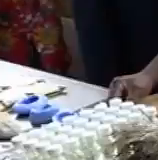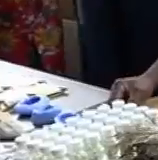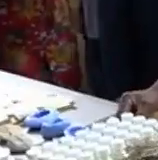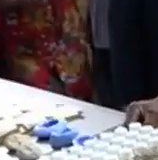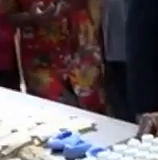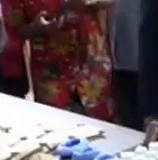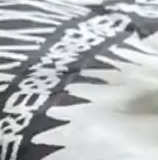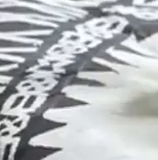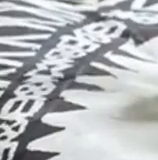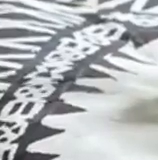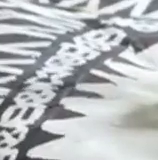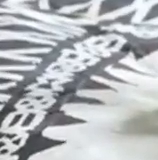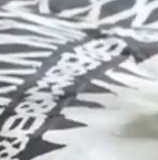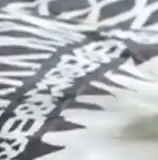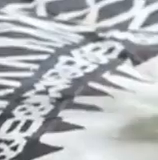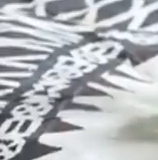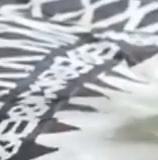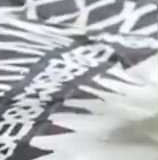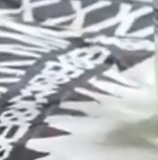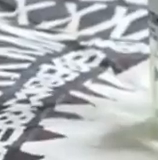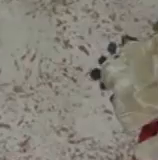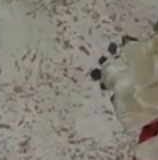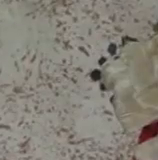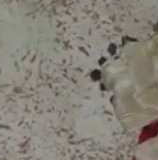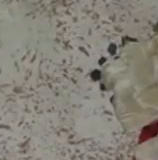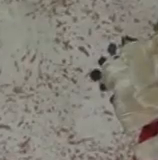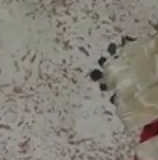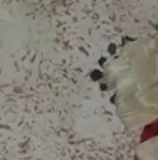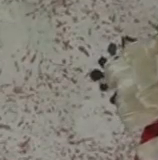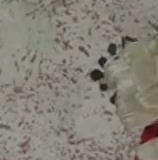resilience against the effects of the pandemic.